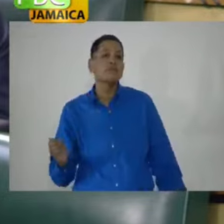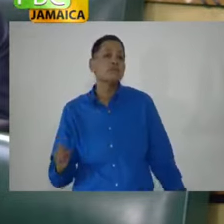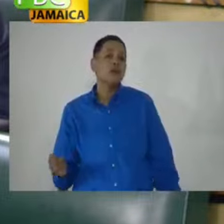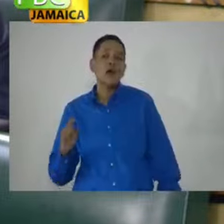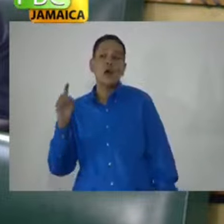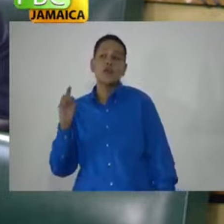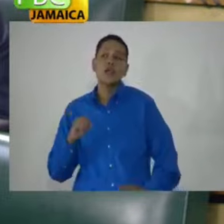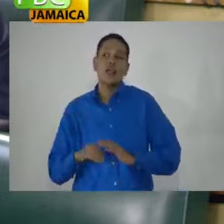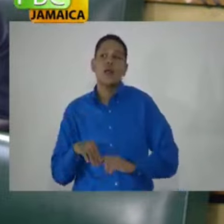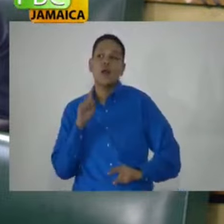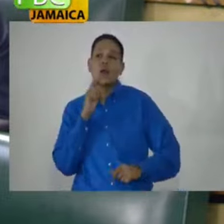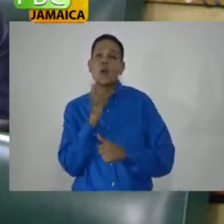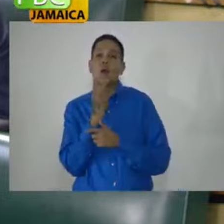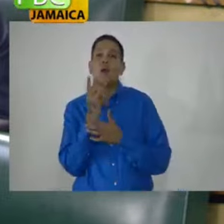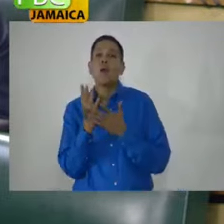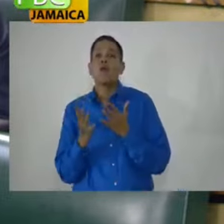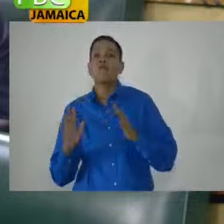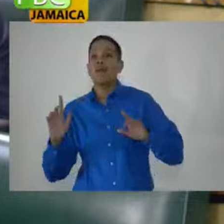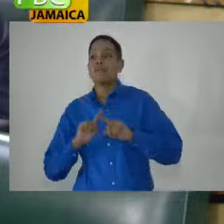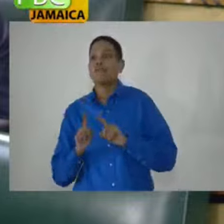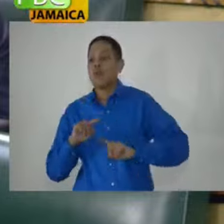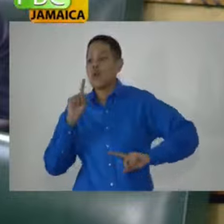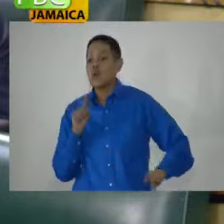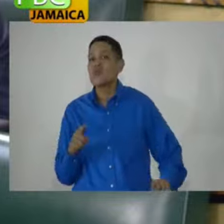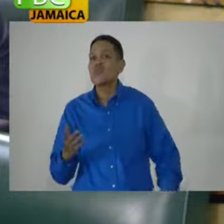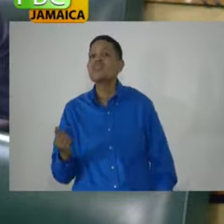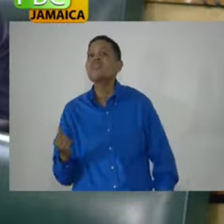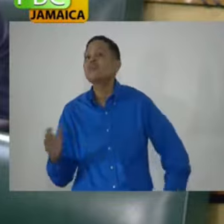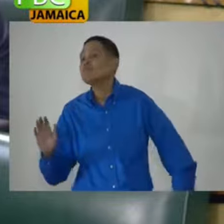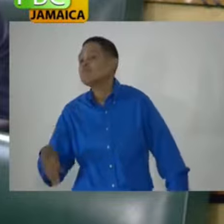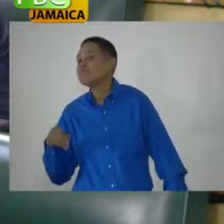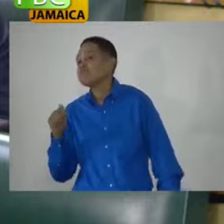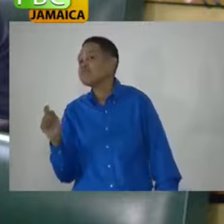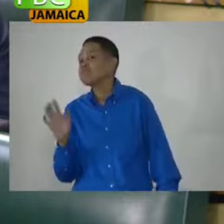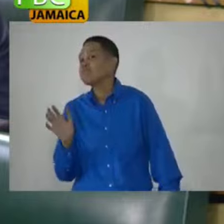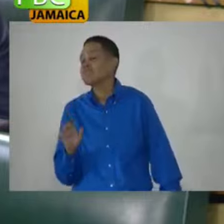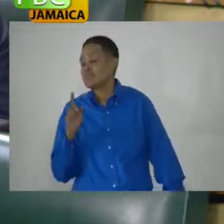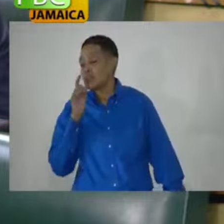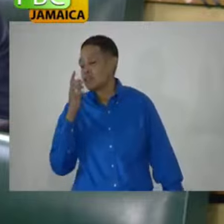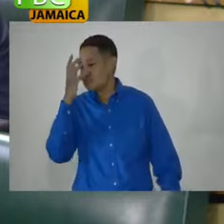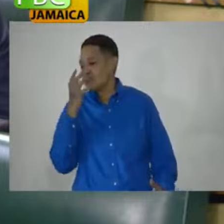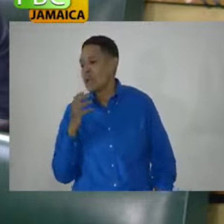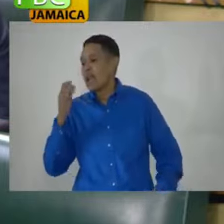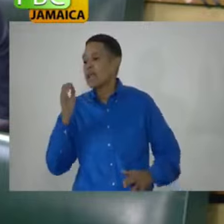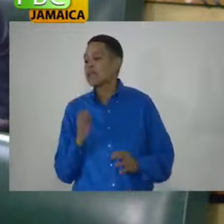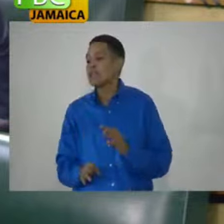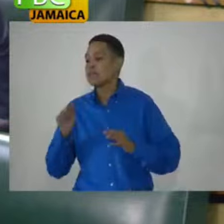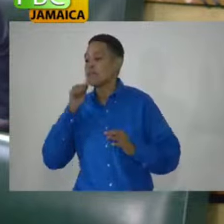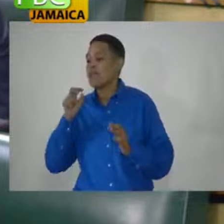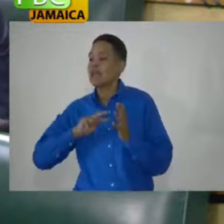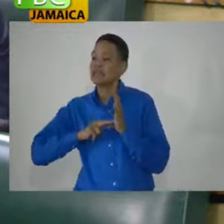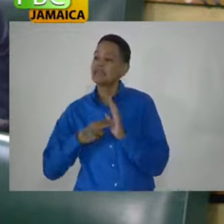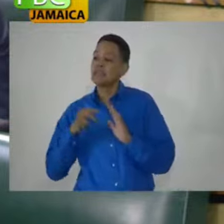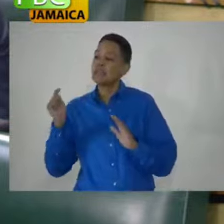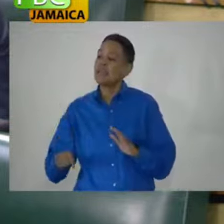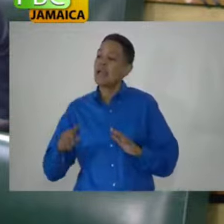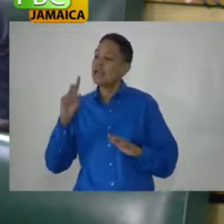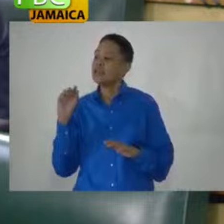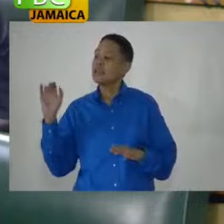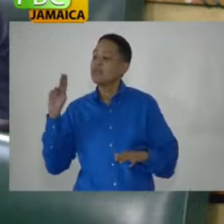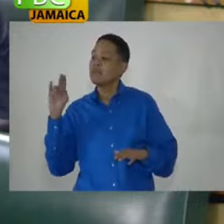must add, Madam Speaker, that is quite regrettable and was simply not the intent of the de